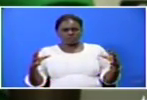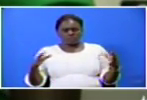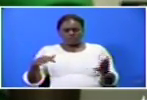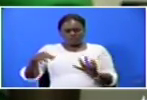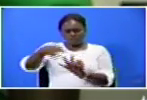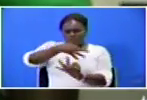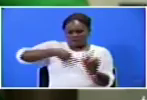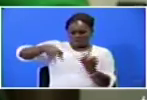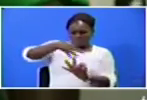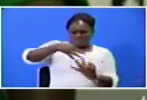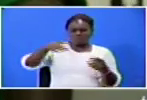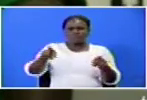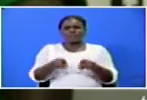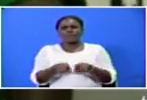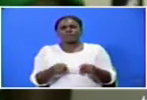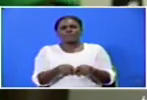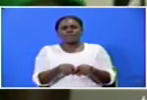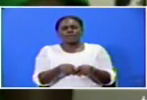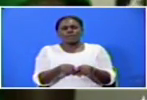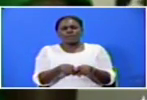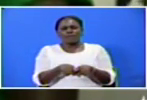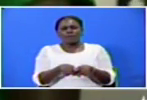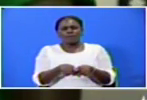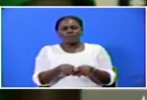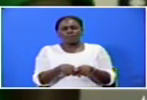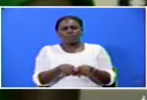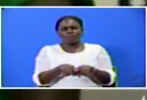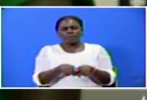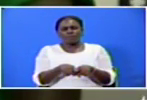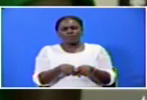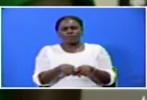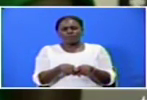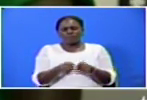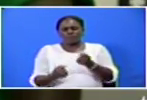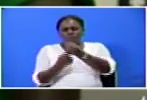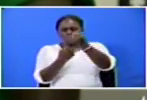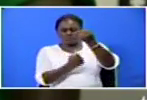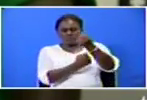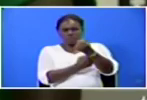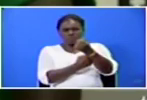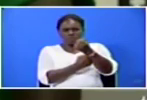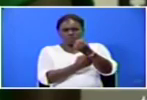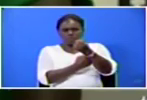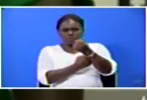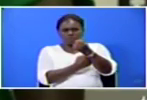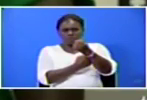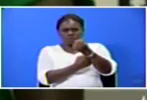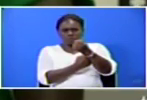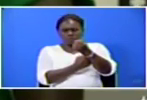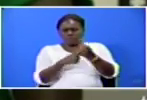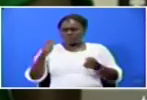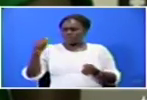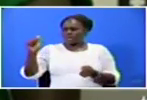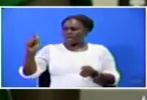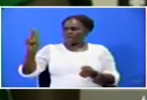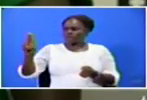foundation, and it'll only be through help, through sponsorship by companies like Tatu City,